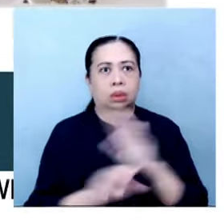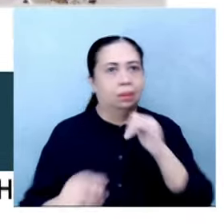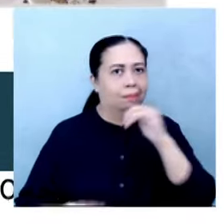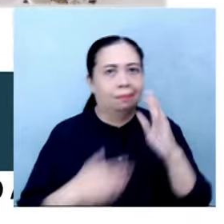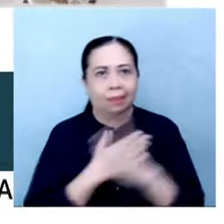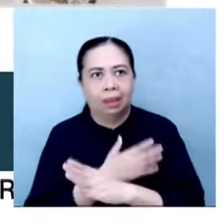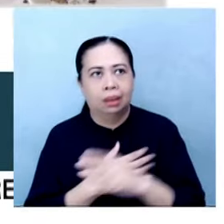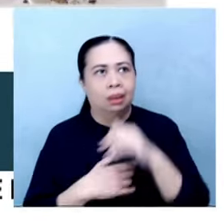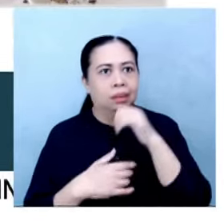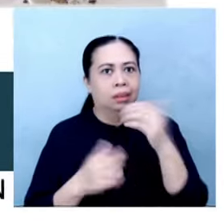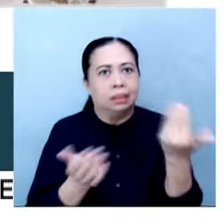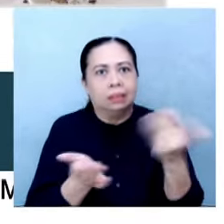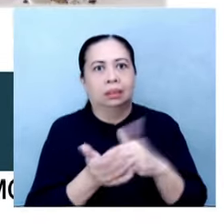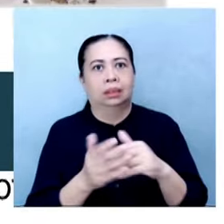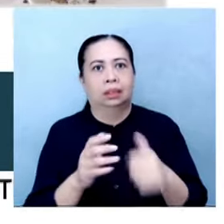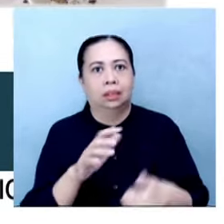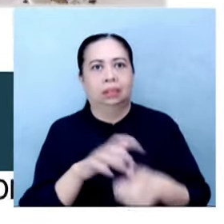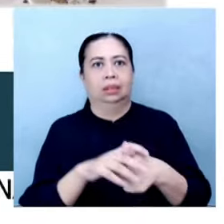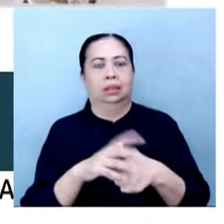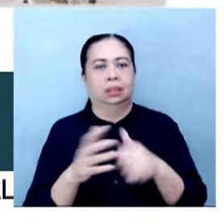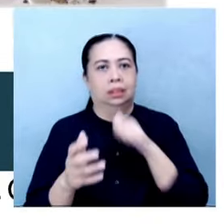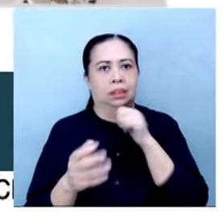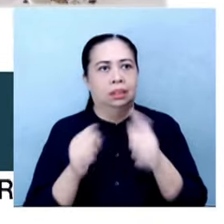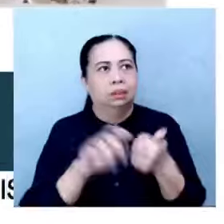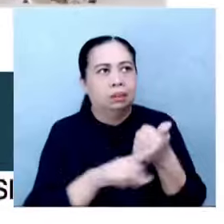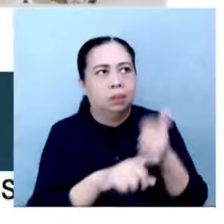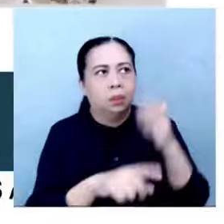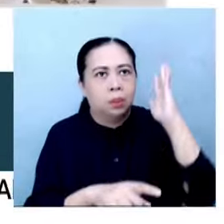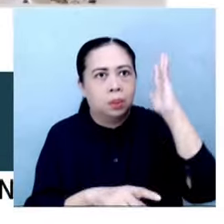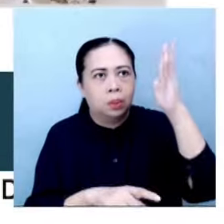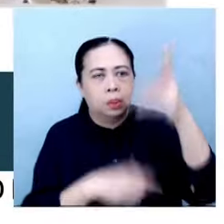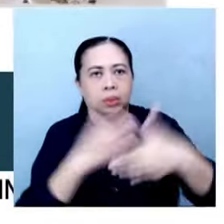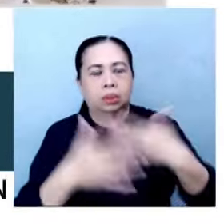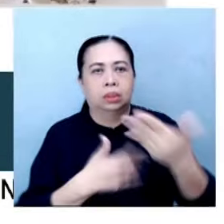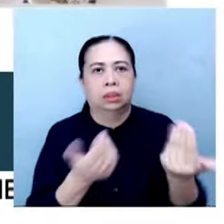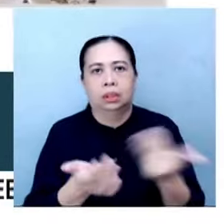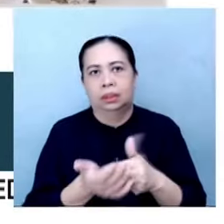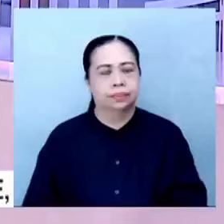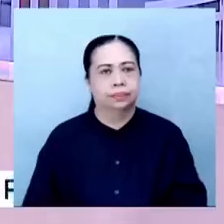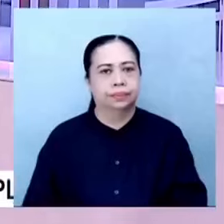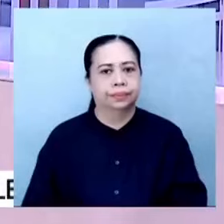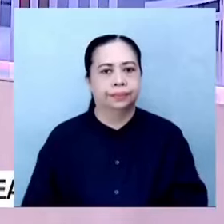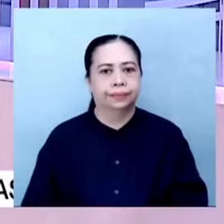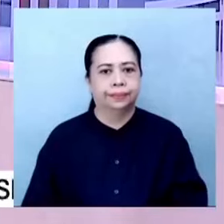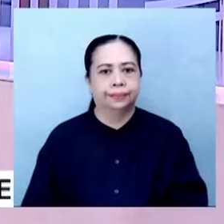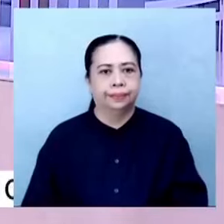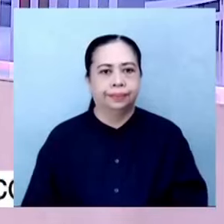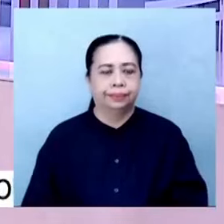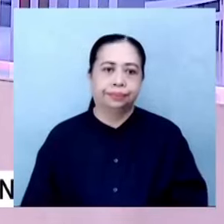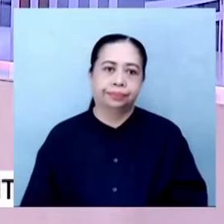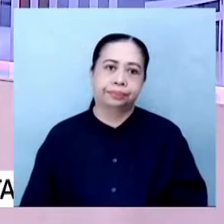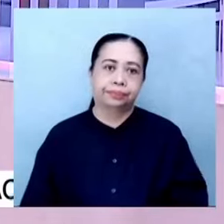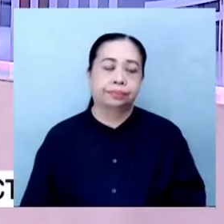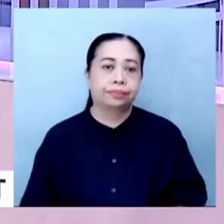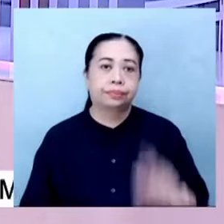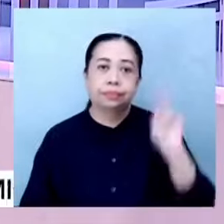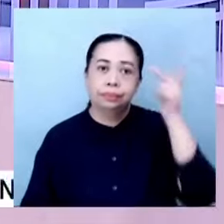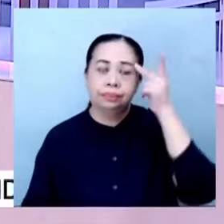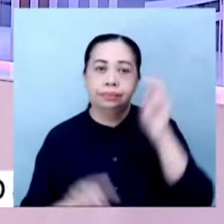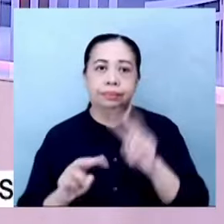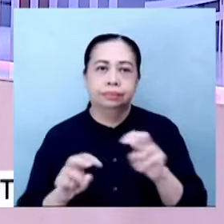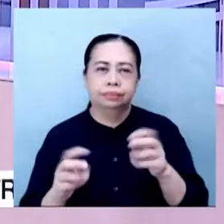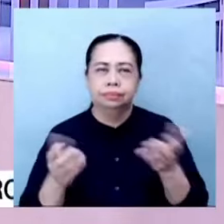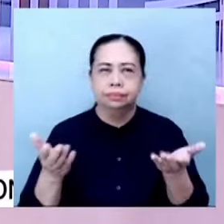do not come back, that it won't resuscitate itself in the next administration. A political analyst weighs in on